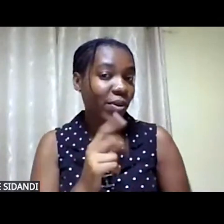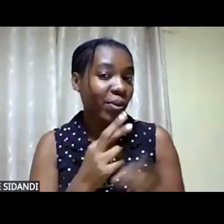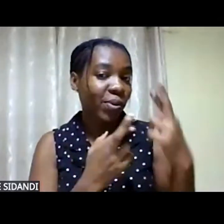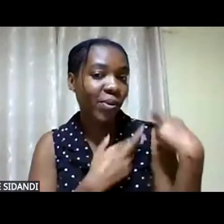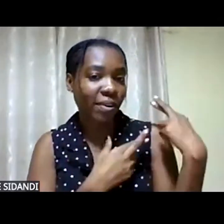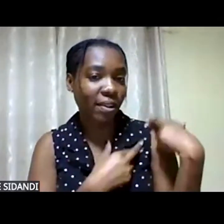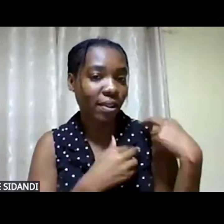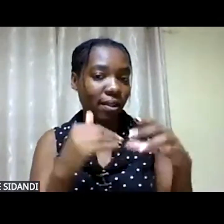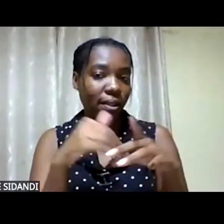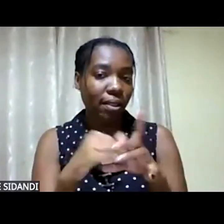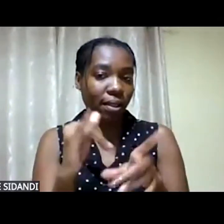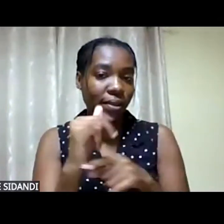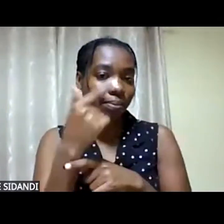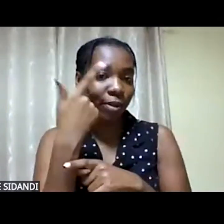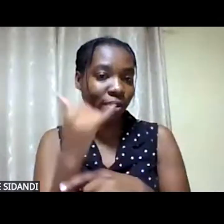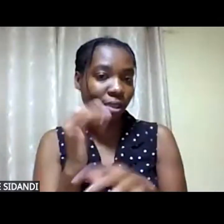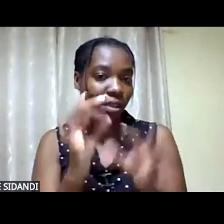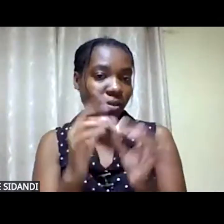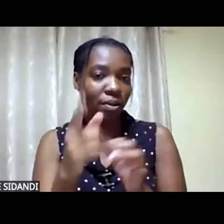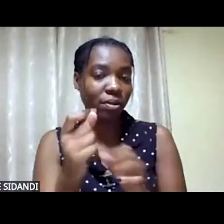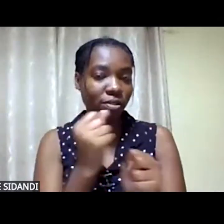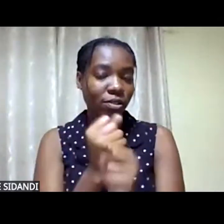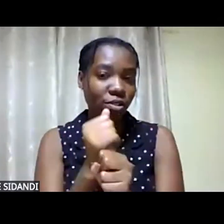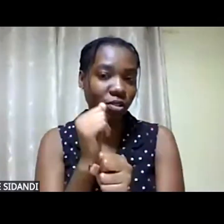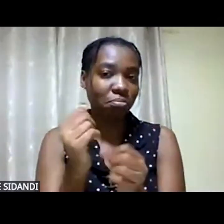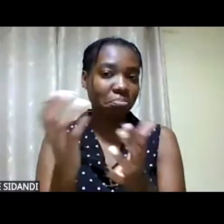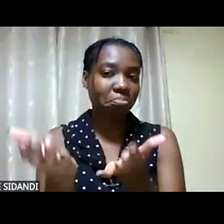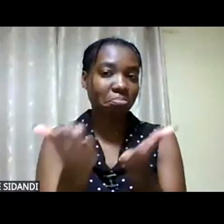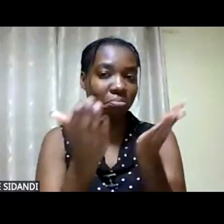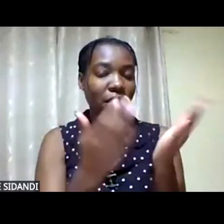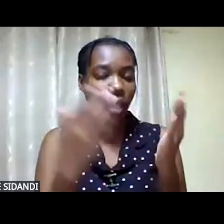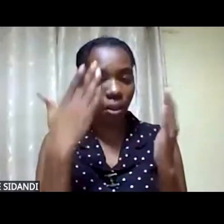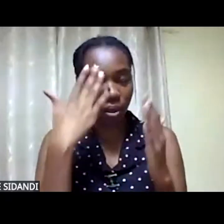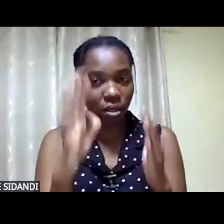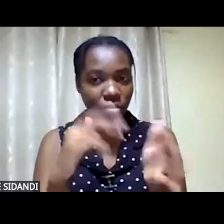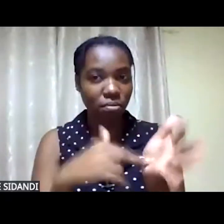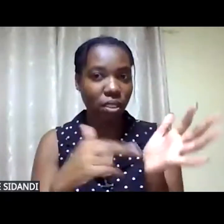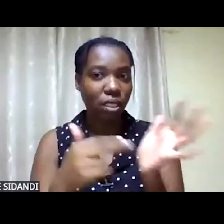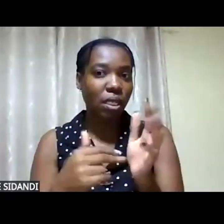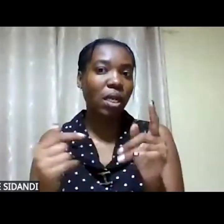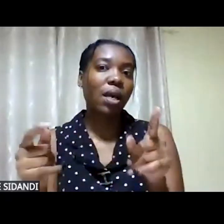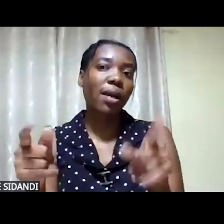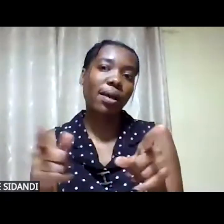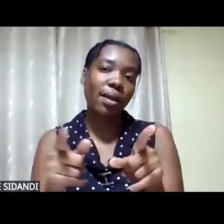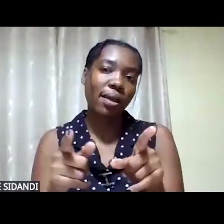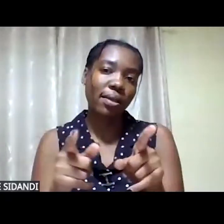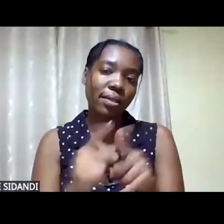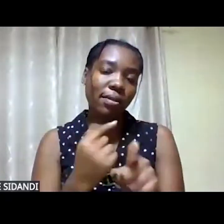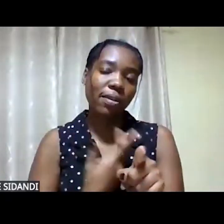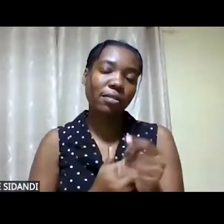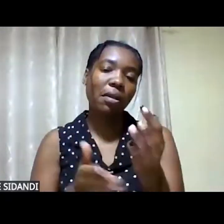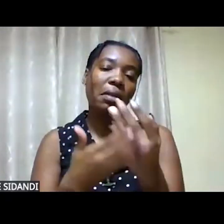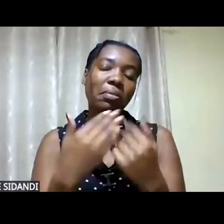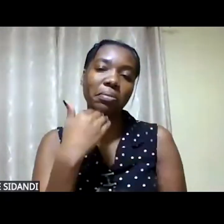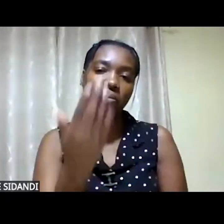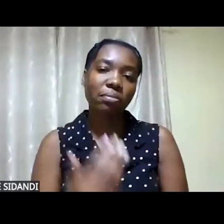If we are not able to bring them to that awareness, unfortunately, we are also not able to help.